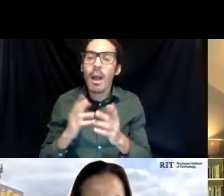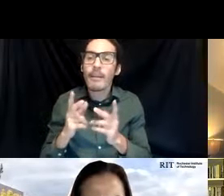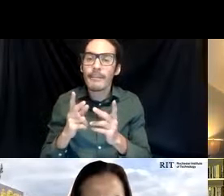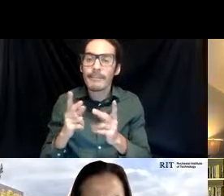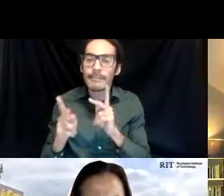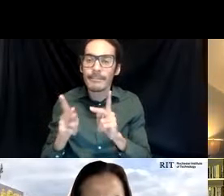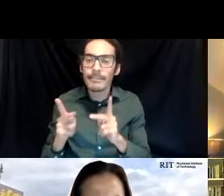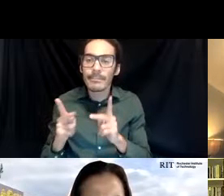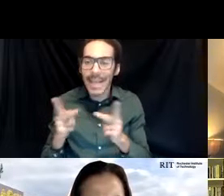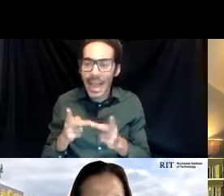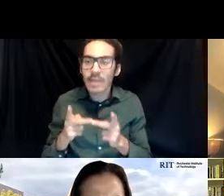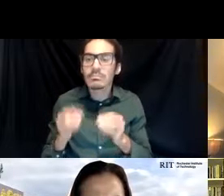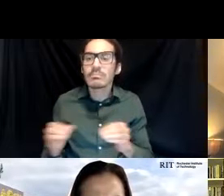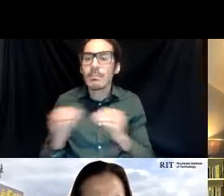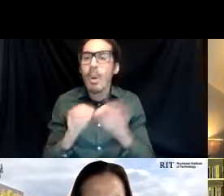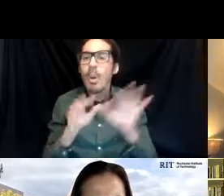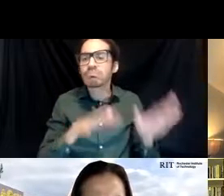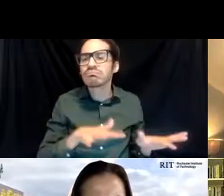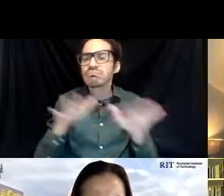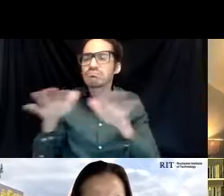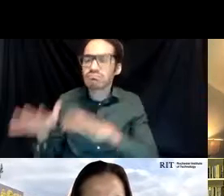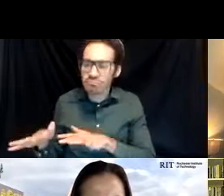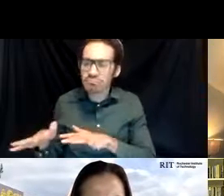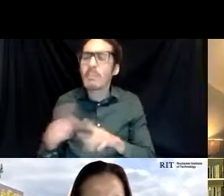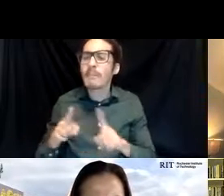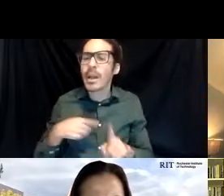and but generally I would say we're doing a good job.